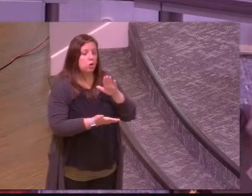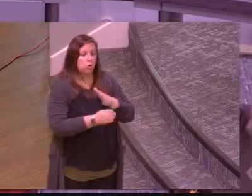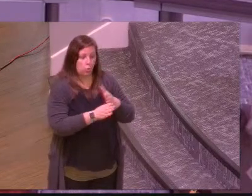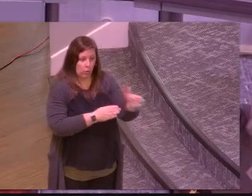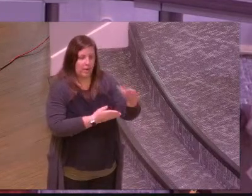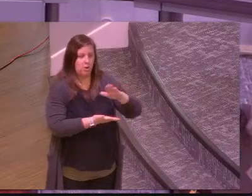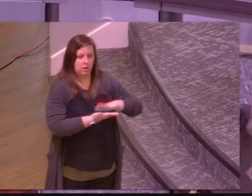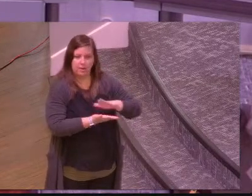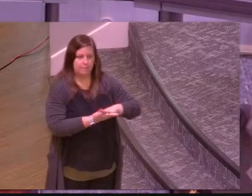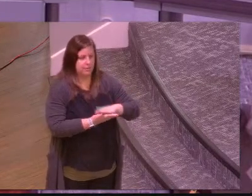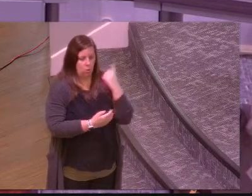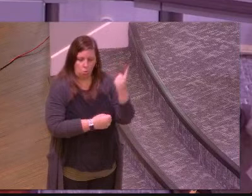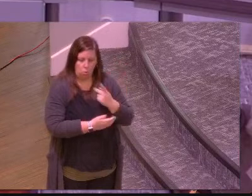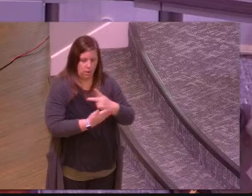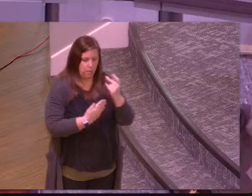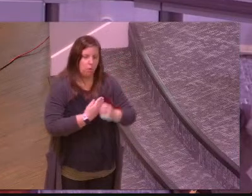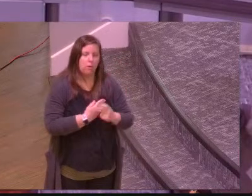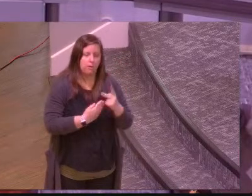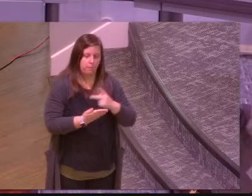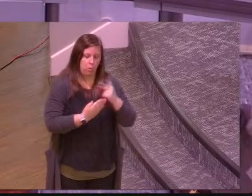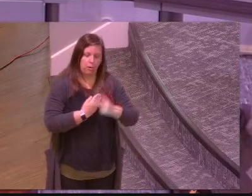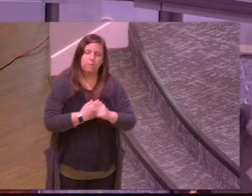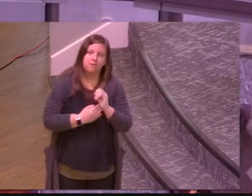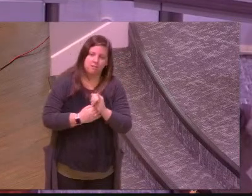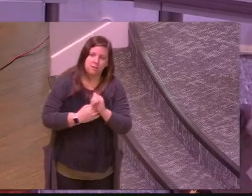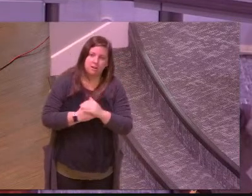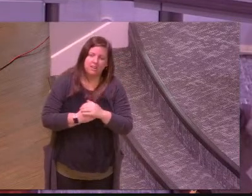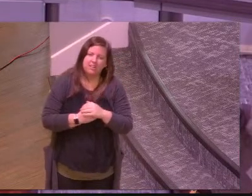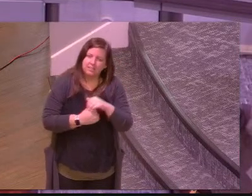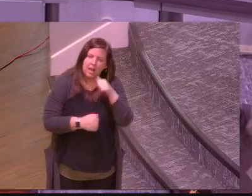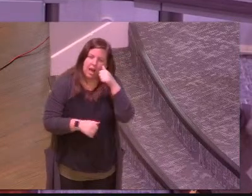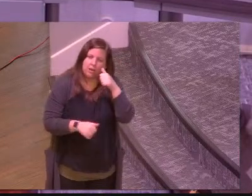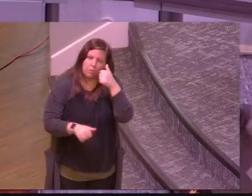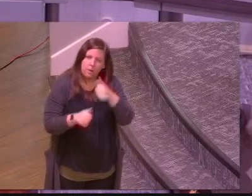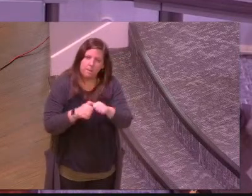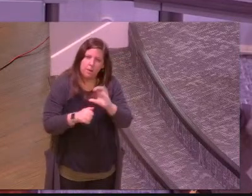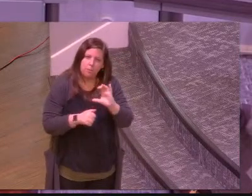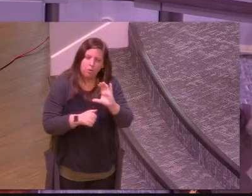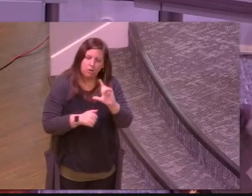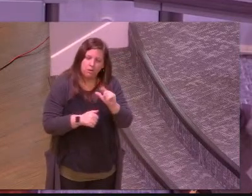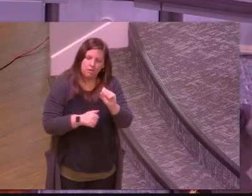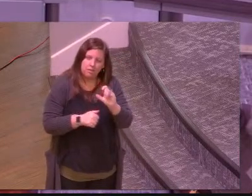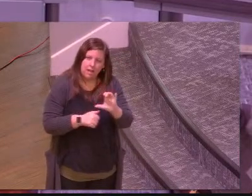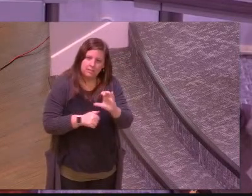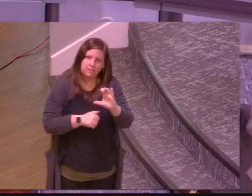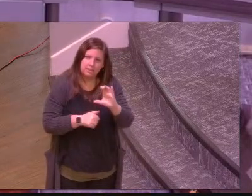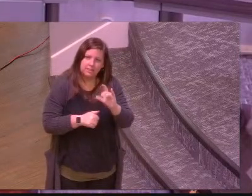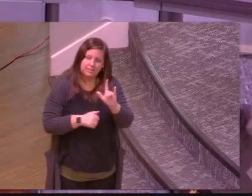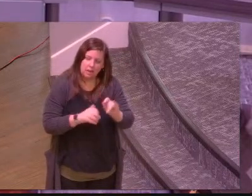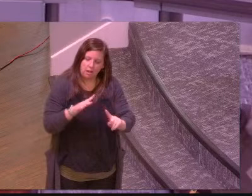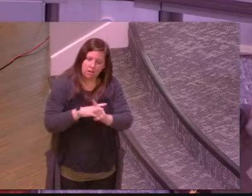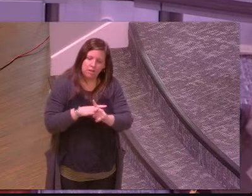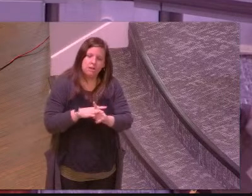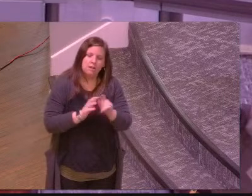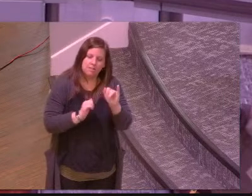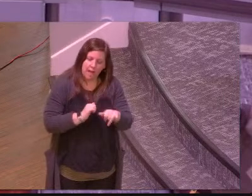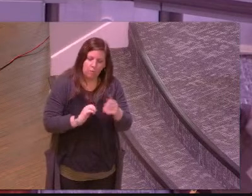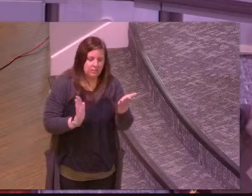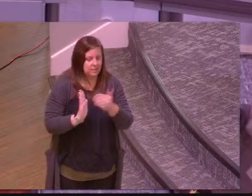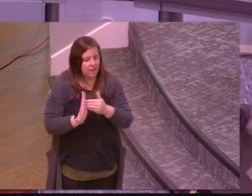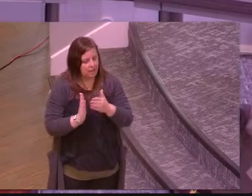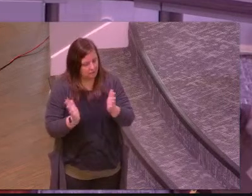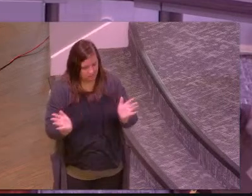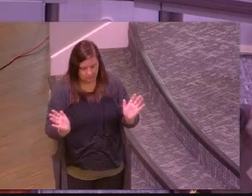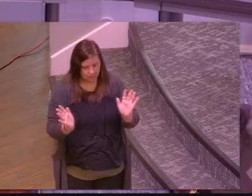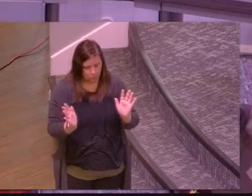that, because again, I distinctly remember when Classic City came up, that was again where we started with, anyway.